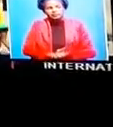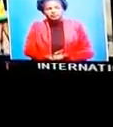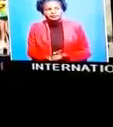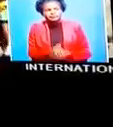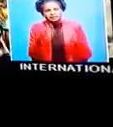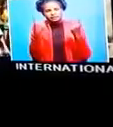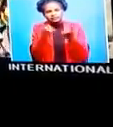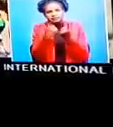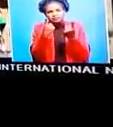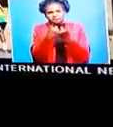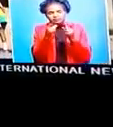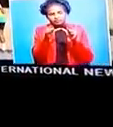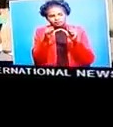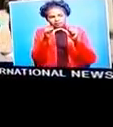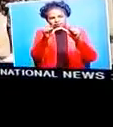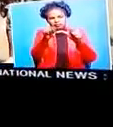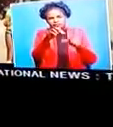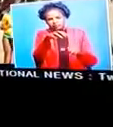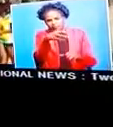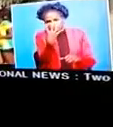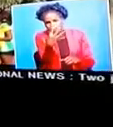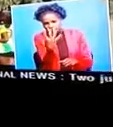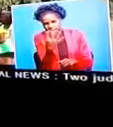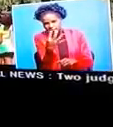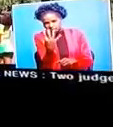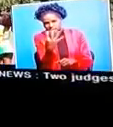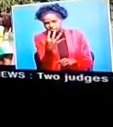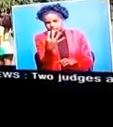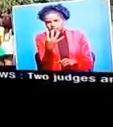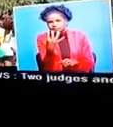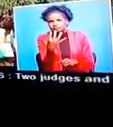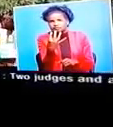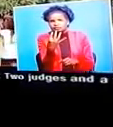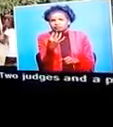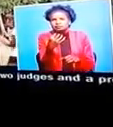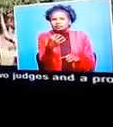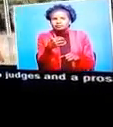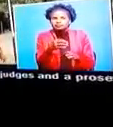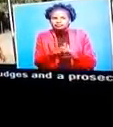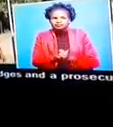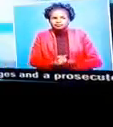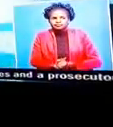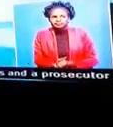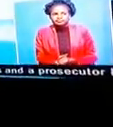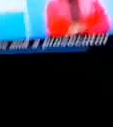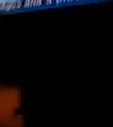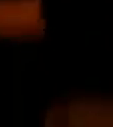continue with matches to be played this coming Thursday at the Wanderers Sports Field in Pioneer Park.